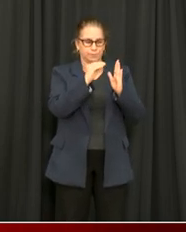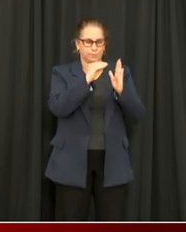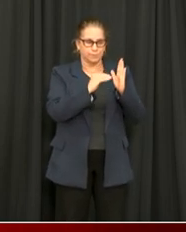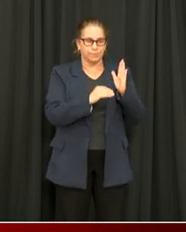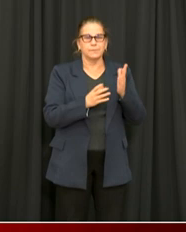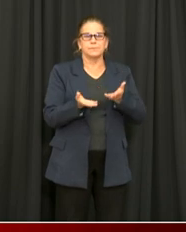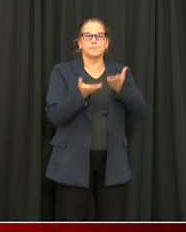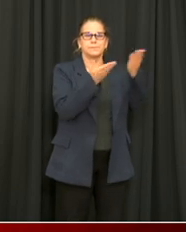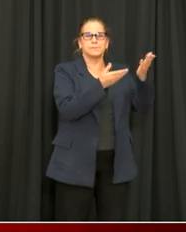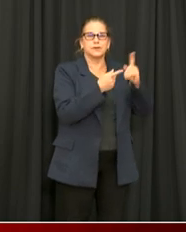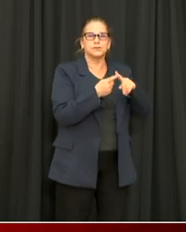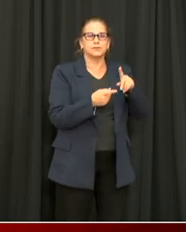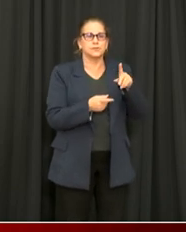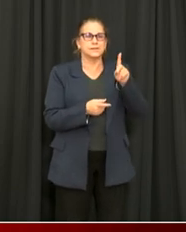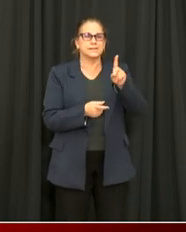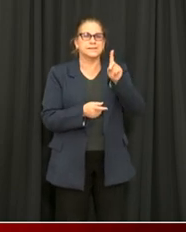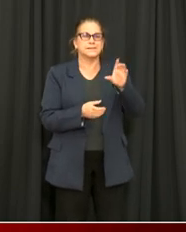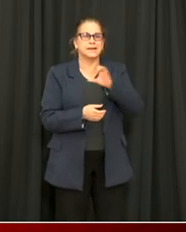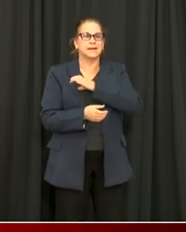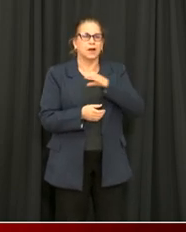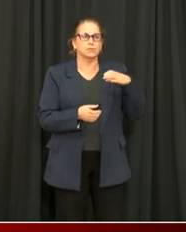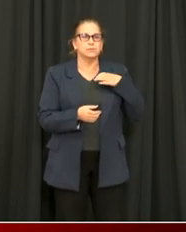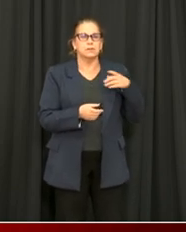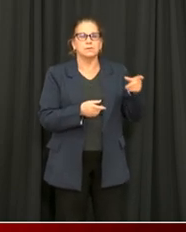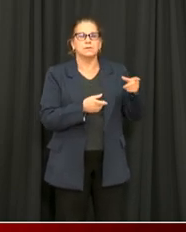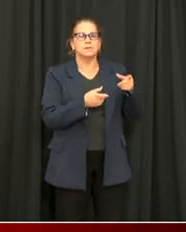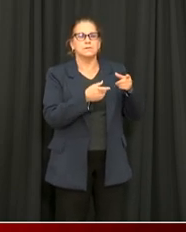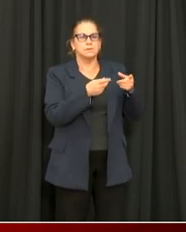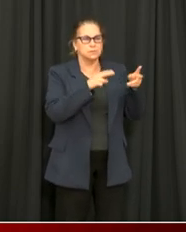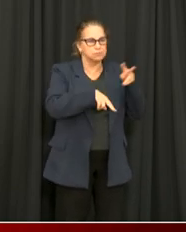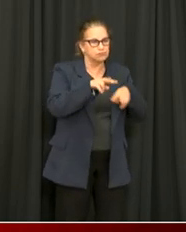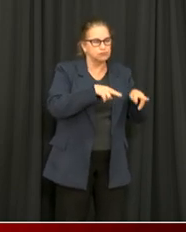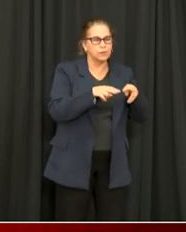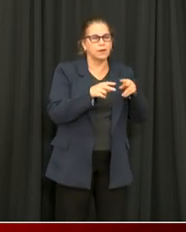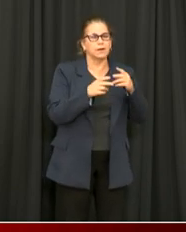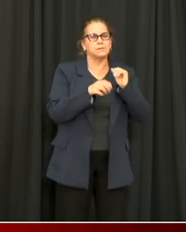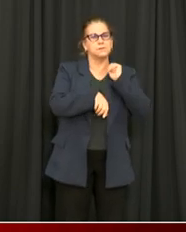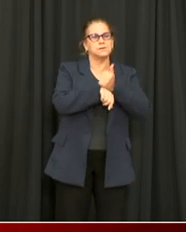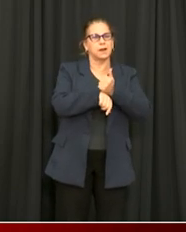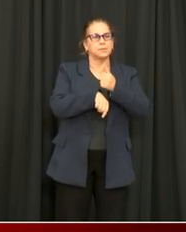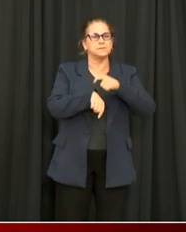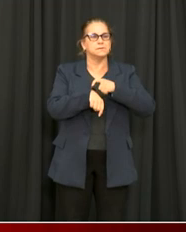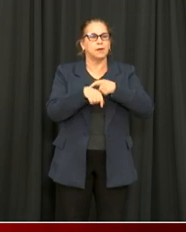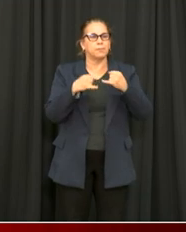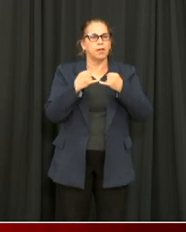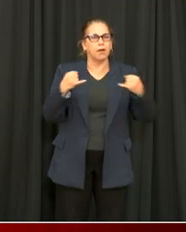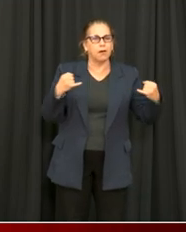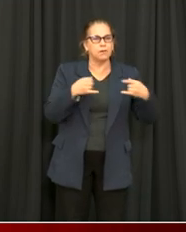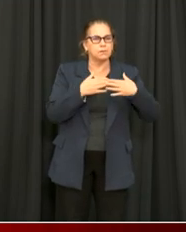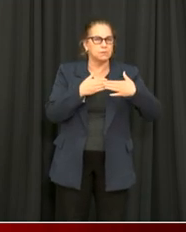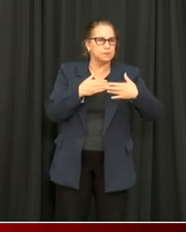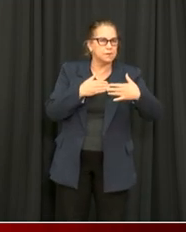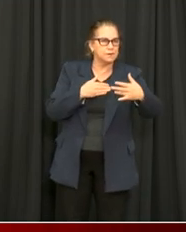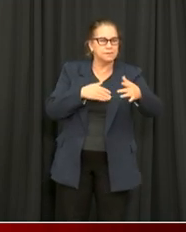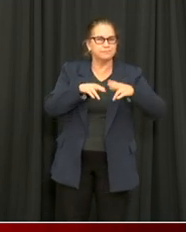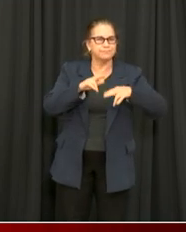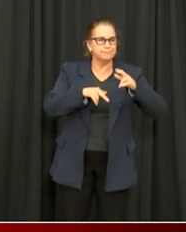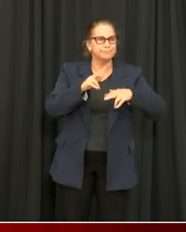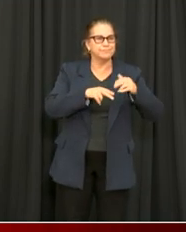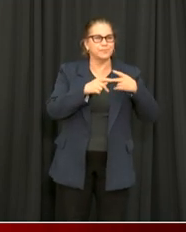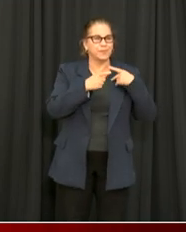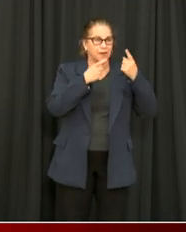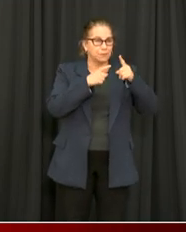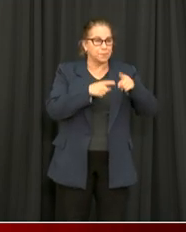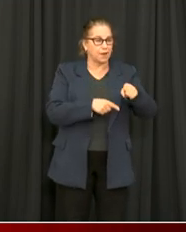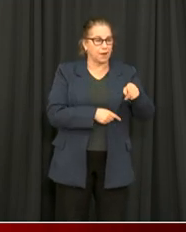the timeline, in April, the mayor announced these new agreements for the hospital at Howard